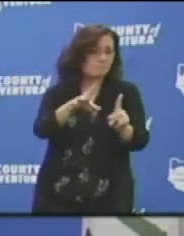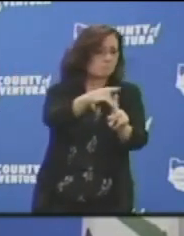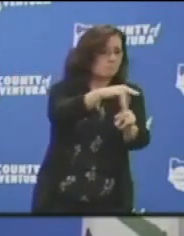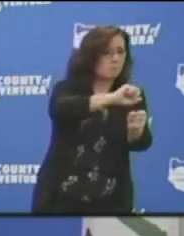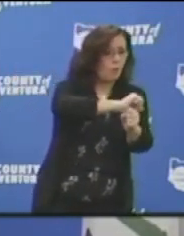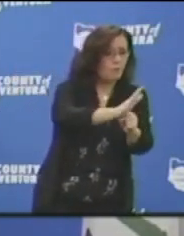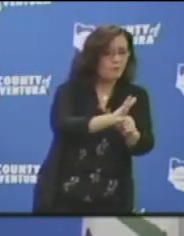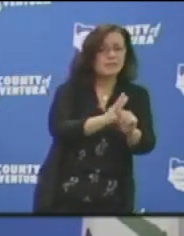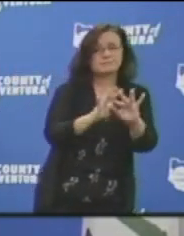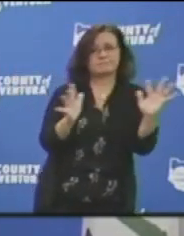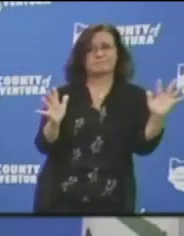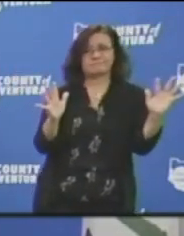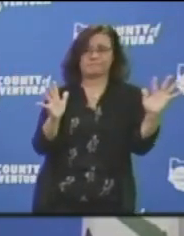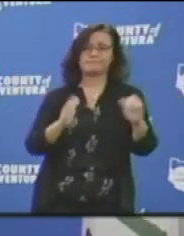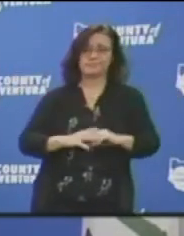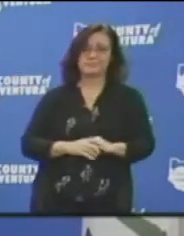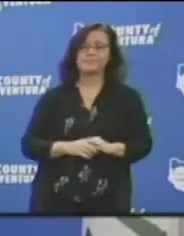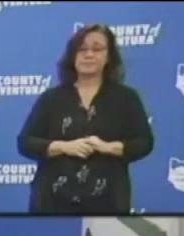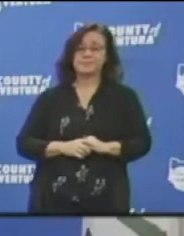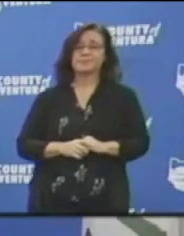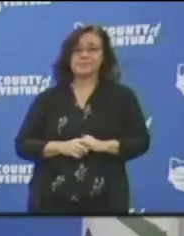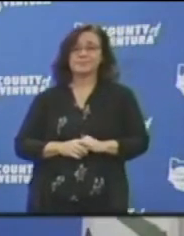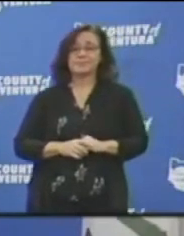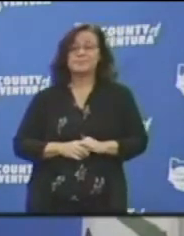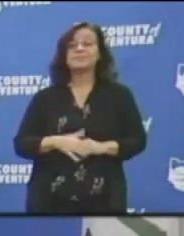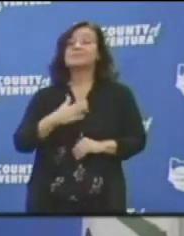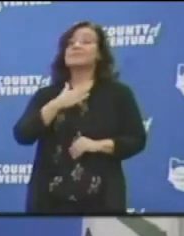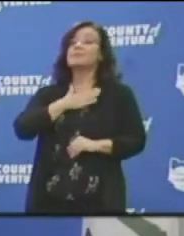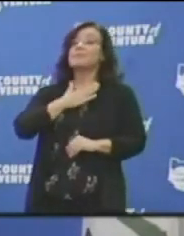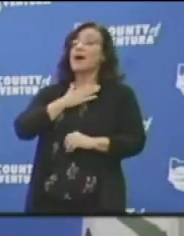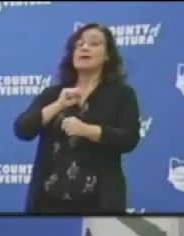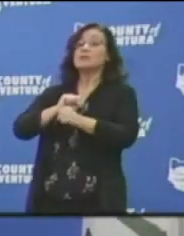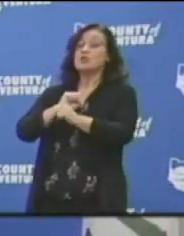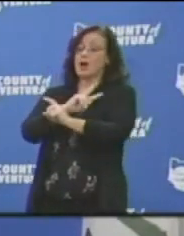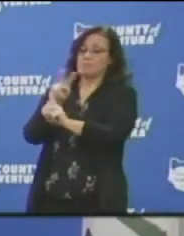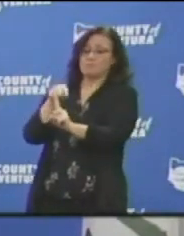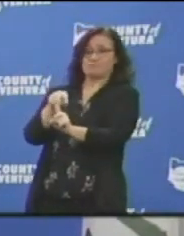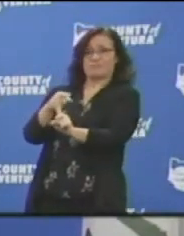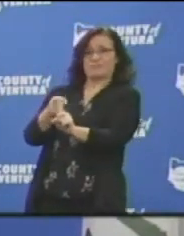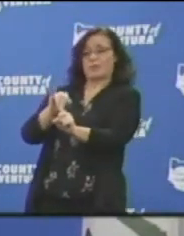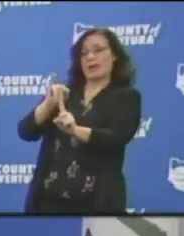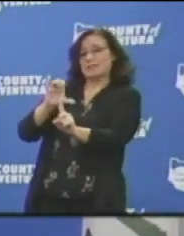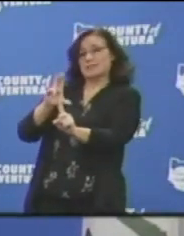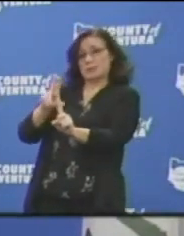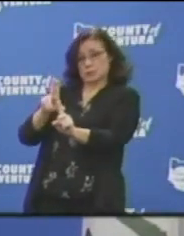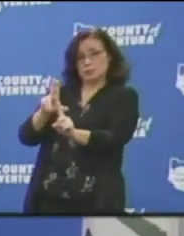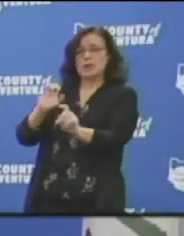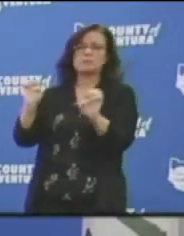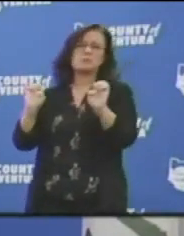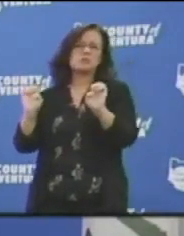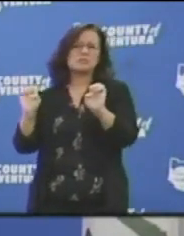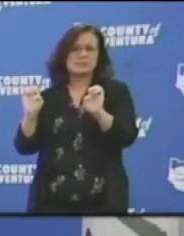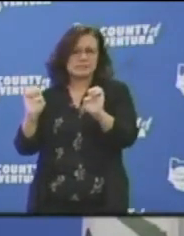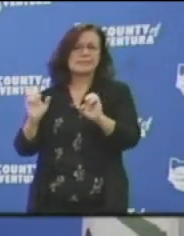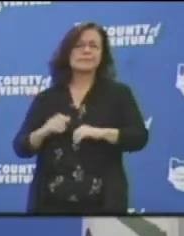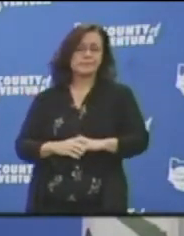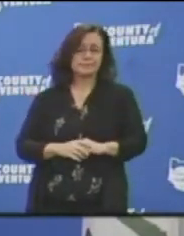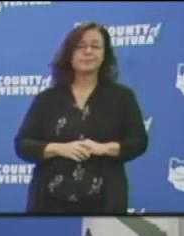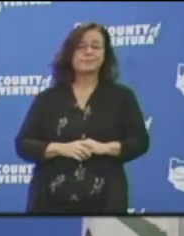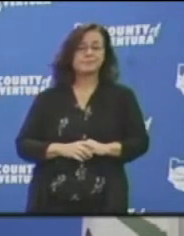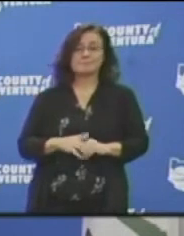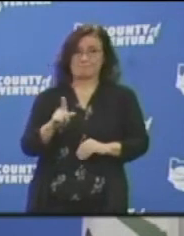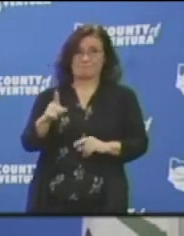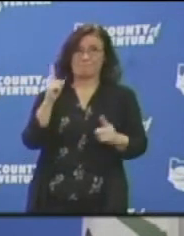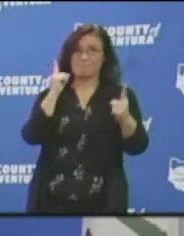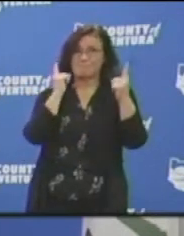So from an ICU and emergency perspective, as you've heard, the